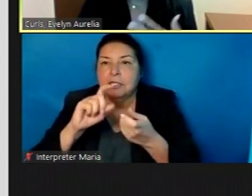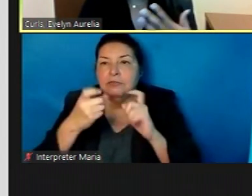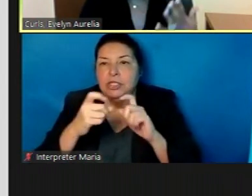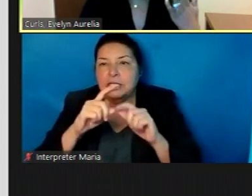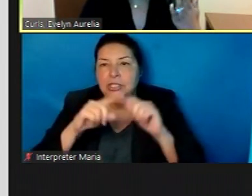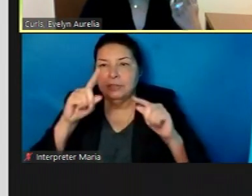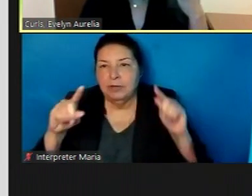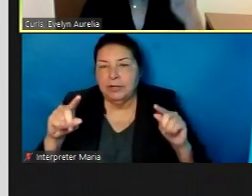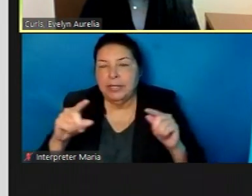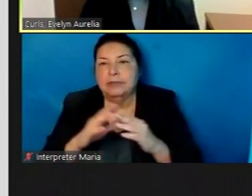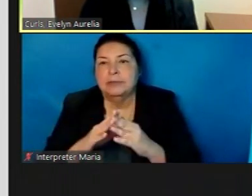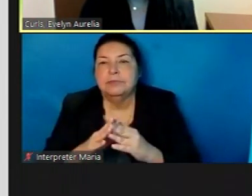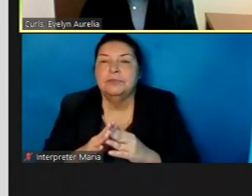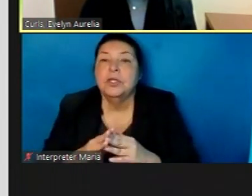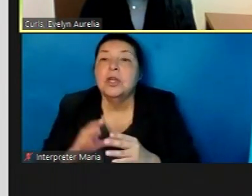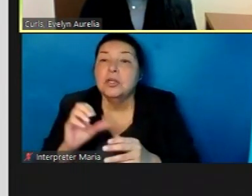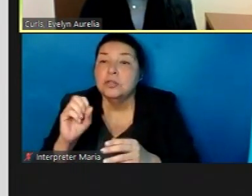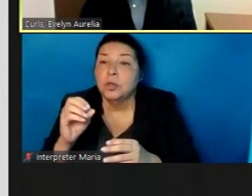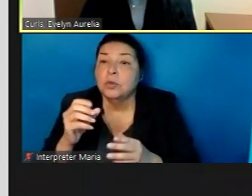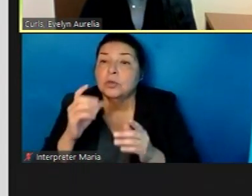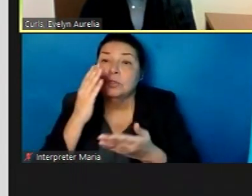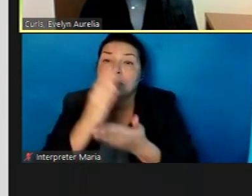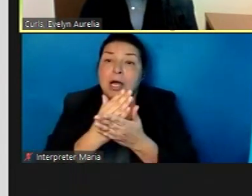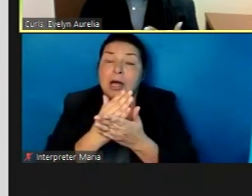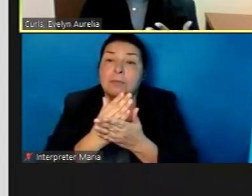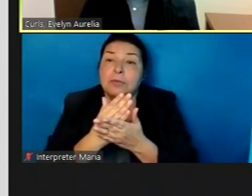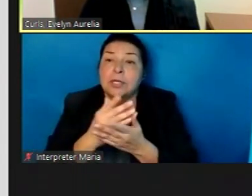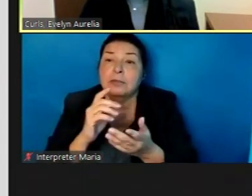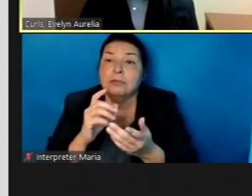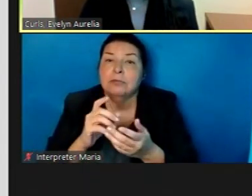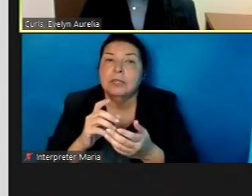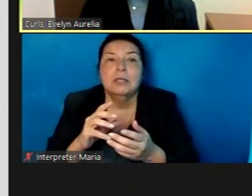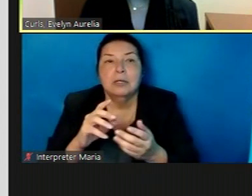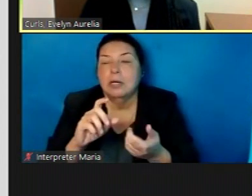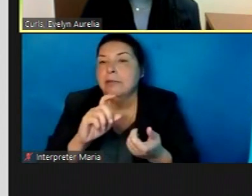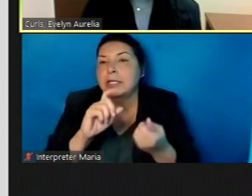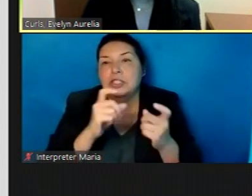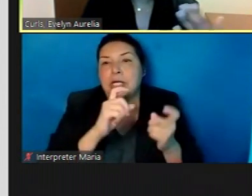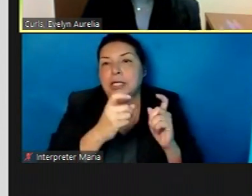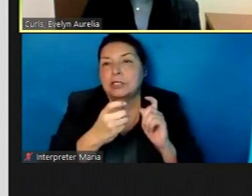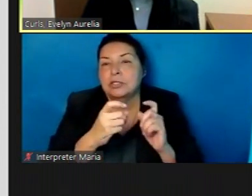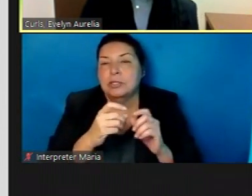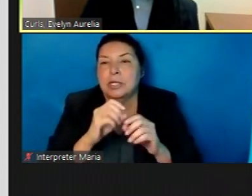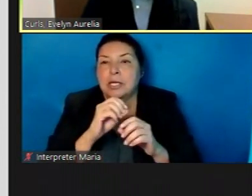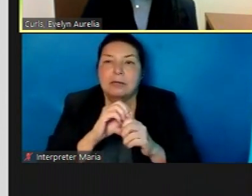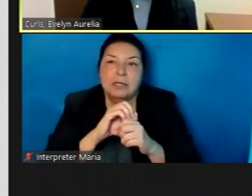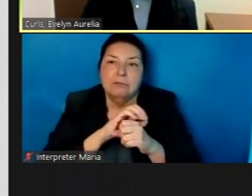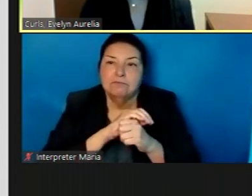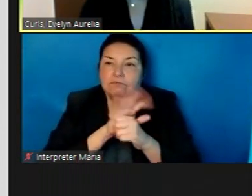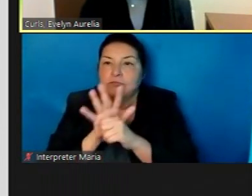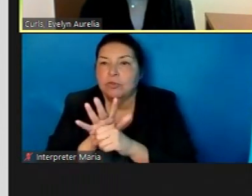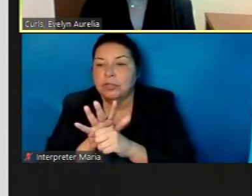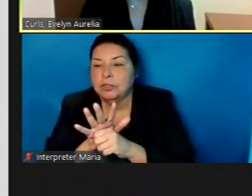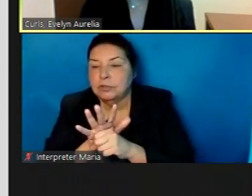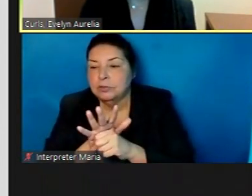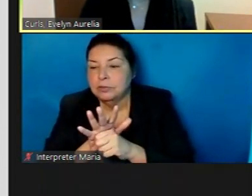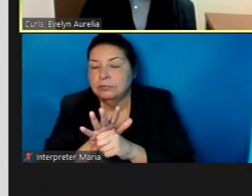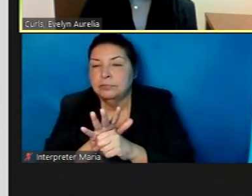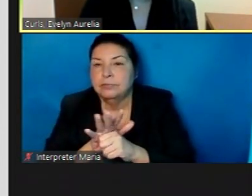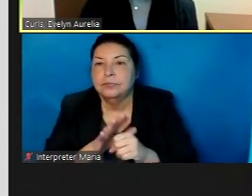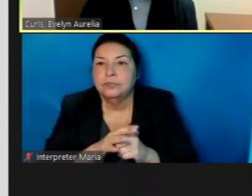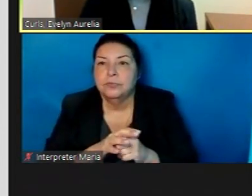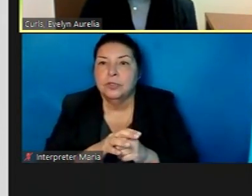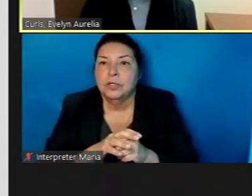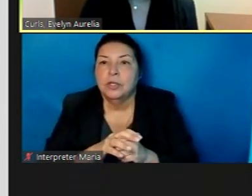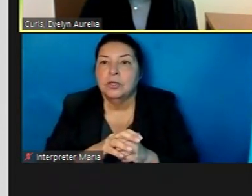invite so that you can stop the chain of mutation, stop the chain of infection. So as soon as you get the invite, it's best to